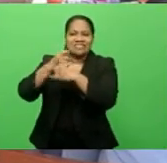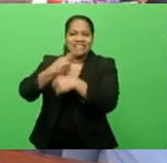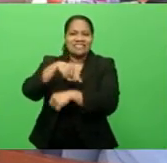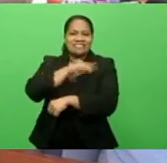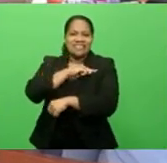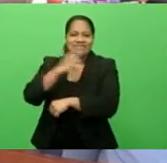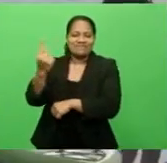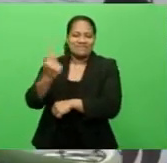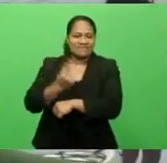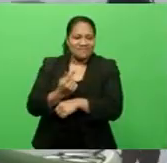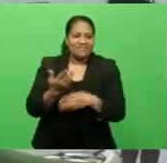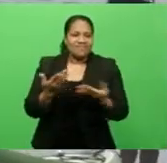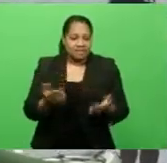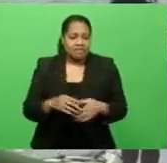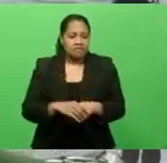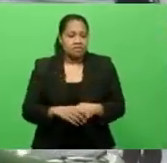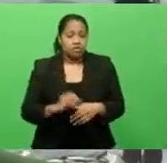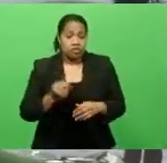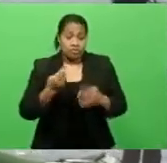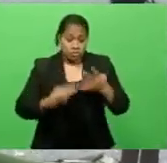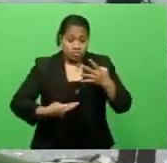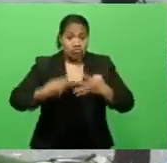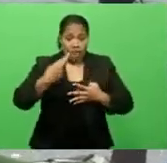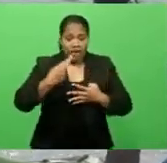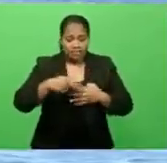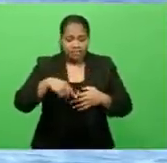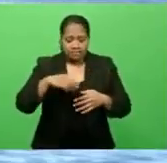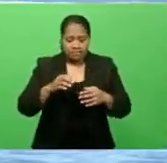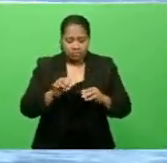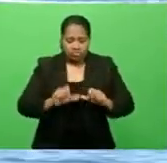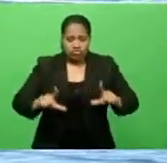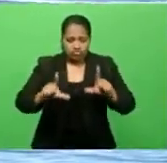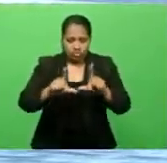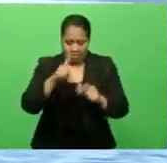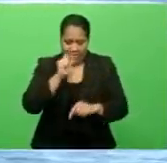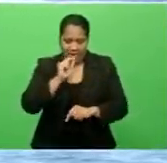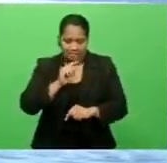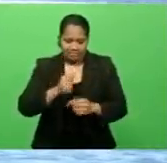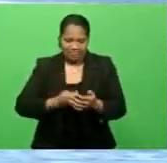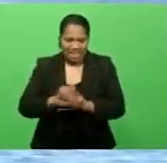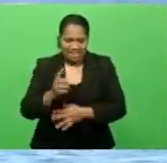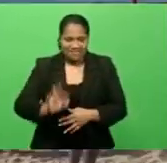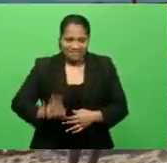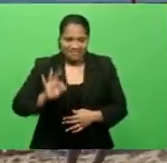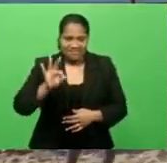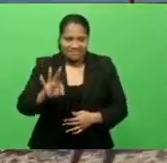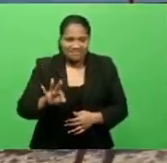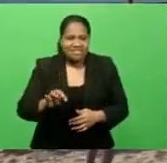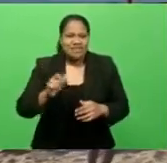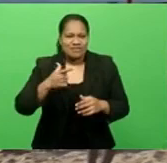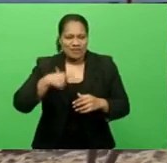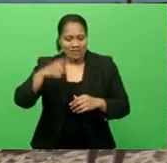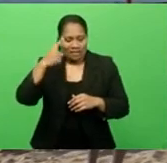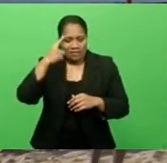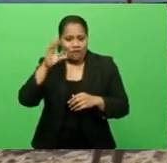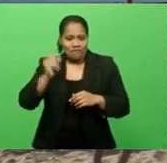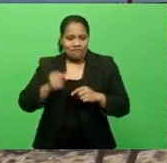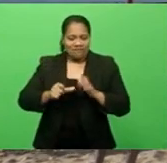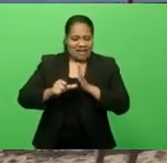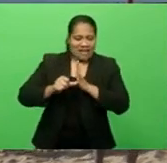resort believes its rates will be affordable for locals, taking into account the current hardships also faced by